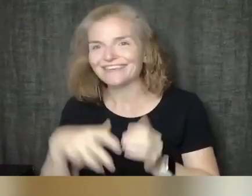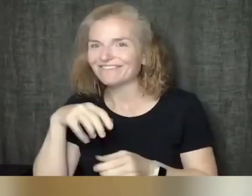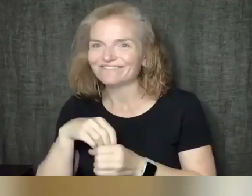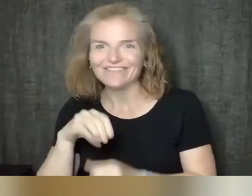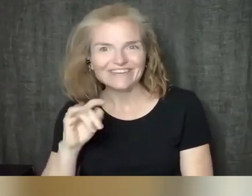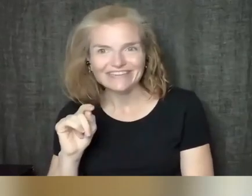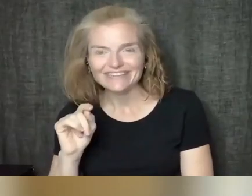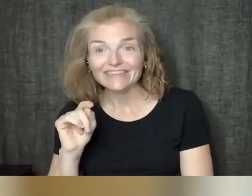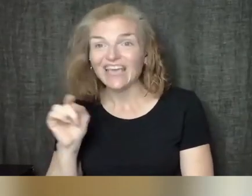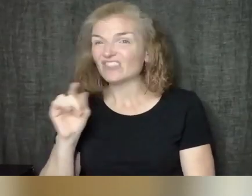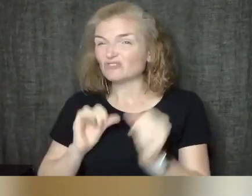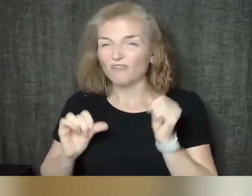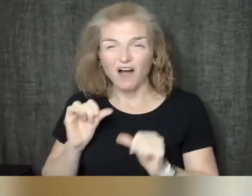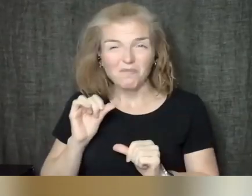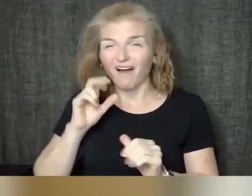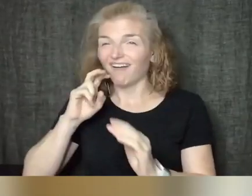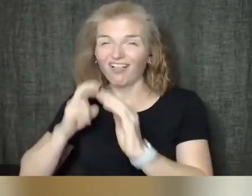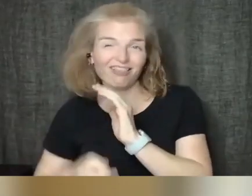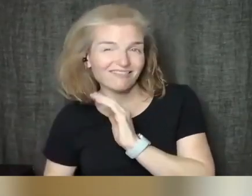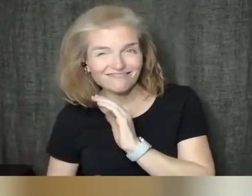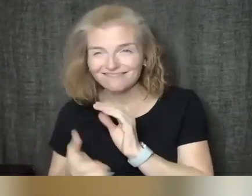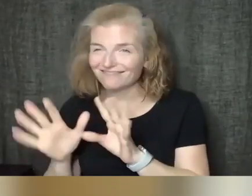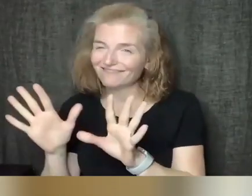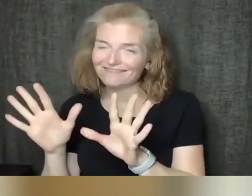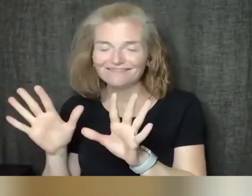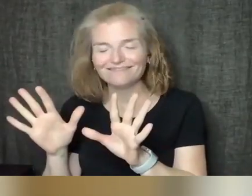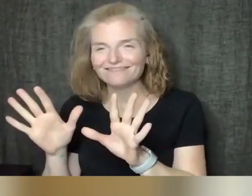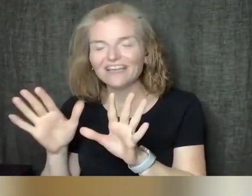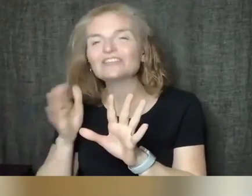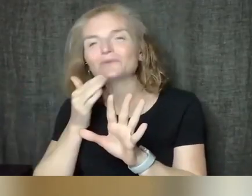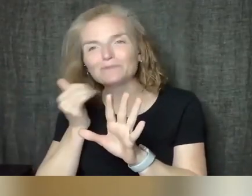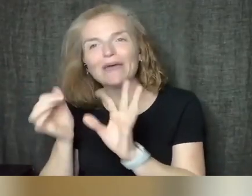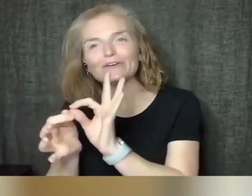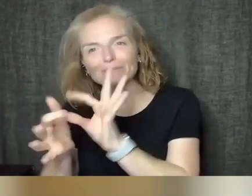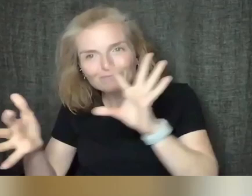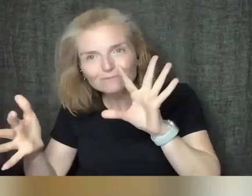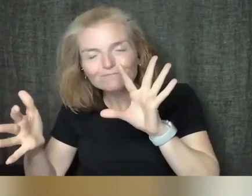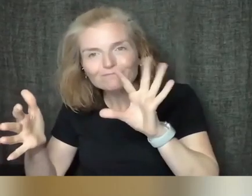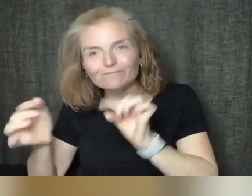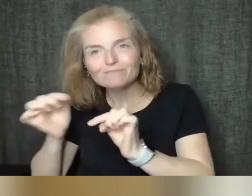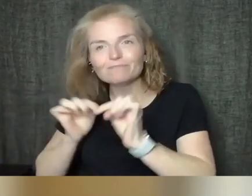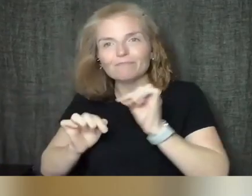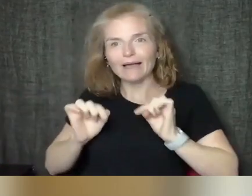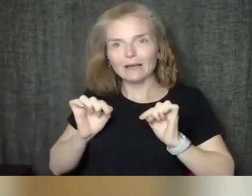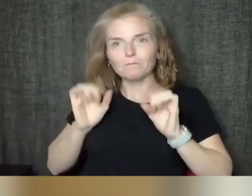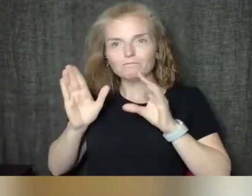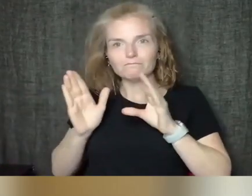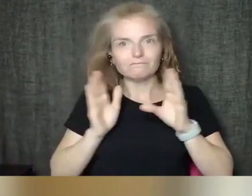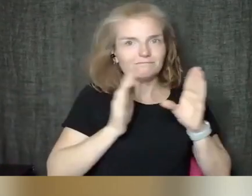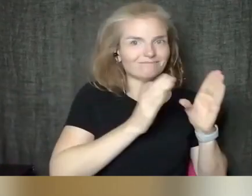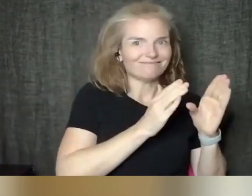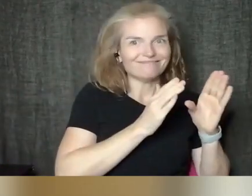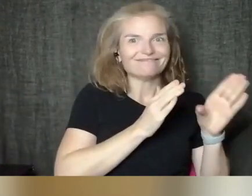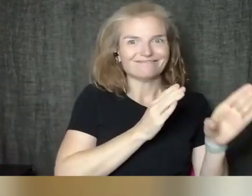the drama. And then it's better to just step away a little bit, turn away in our minds,